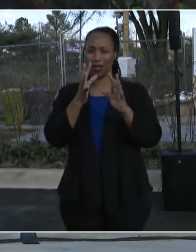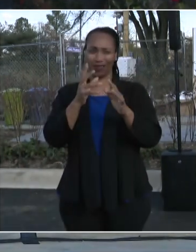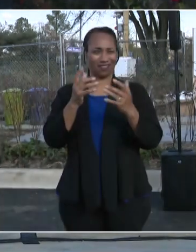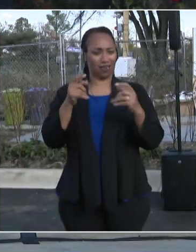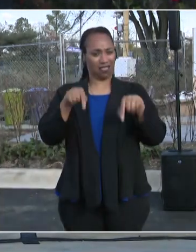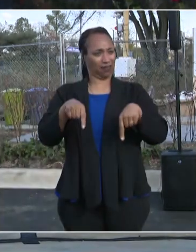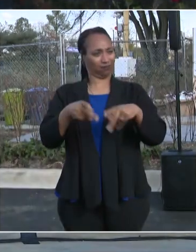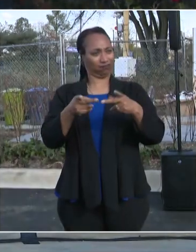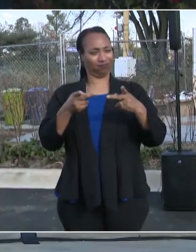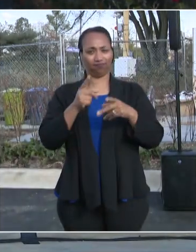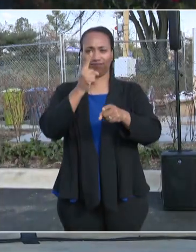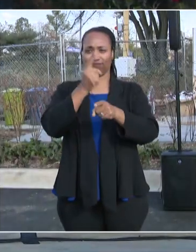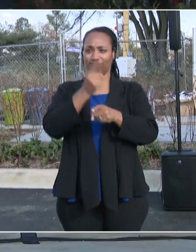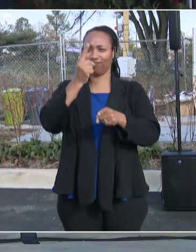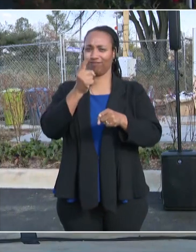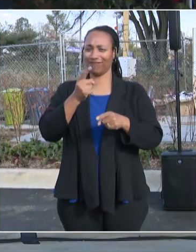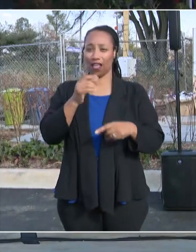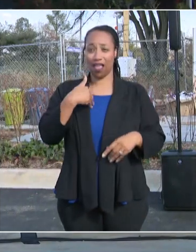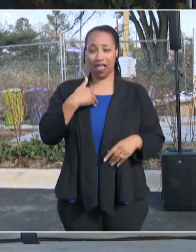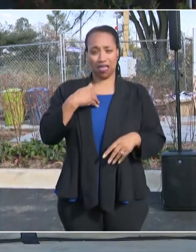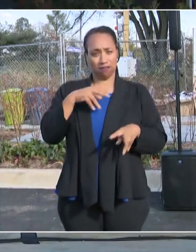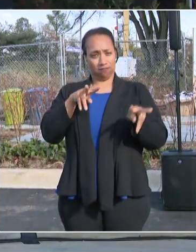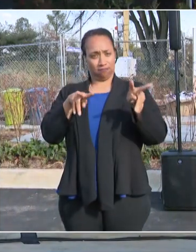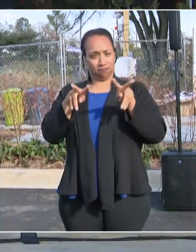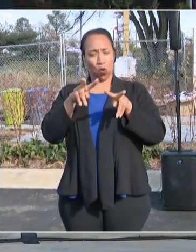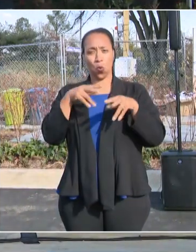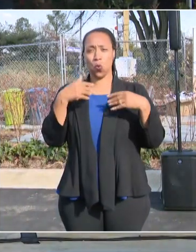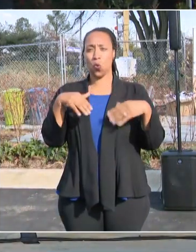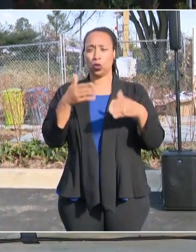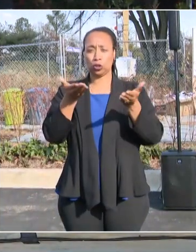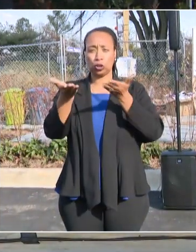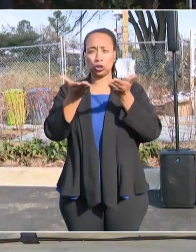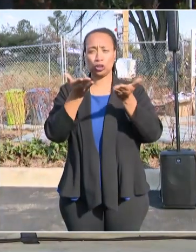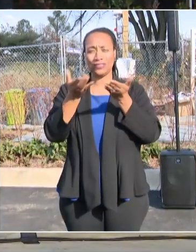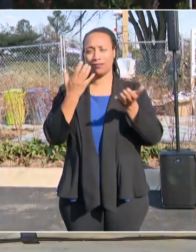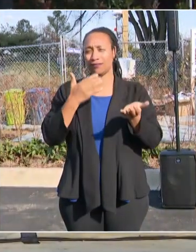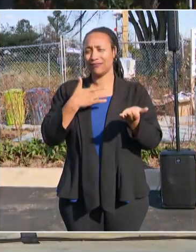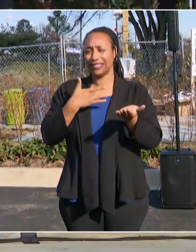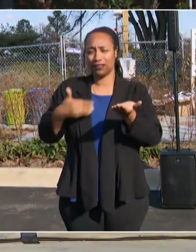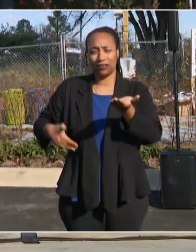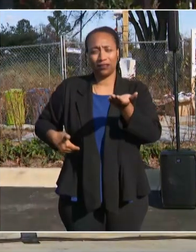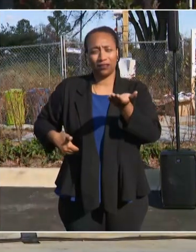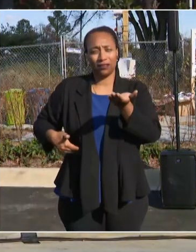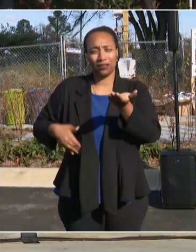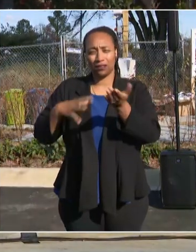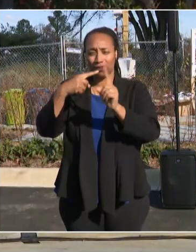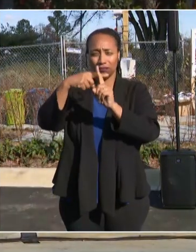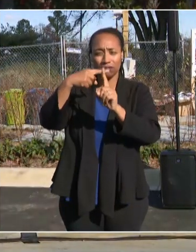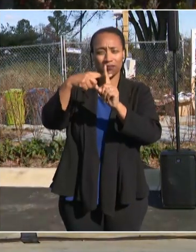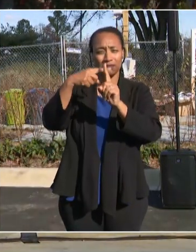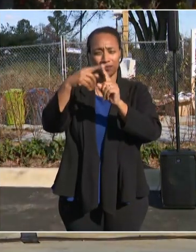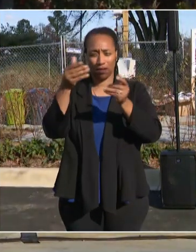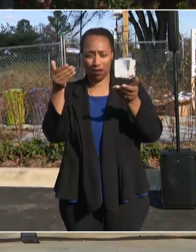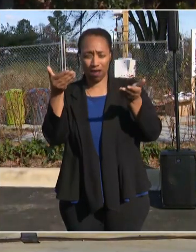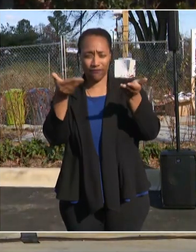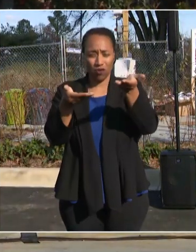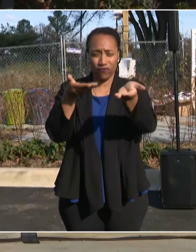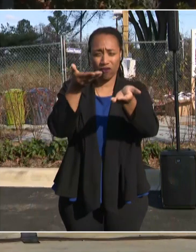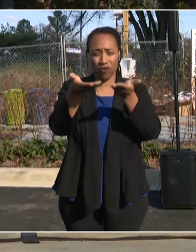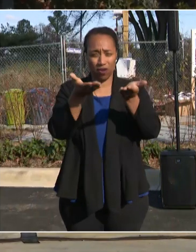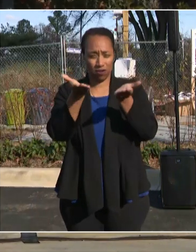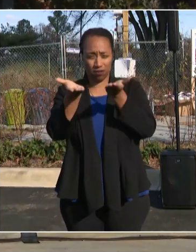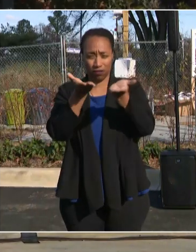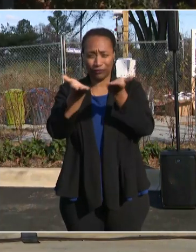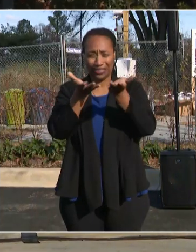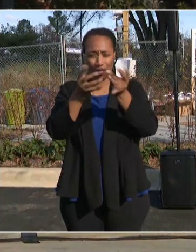before us who made their homes here while working to bring about positive change for themselves and their loved ones.